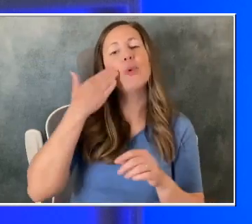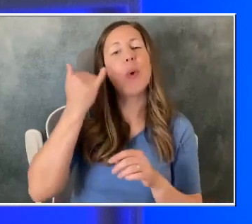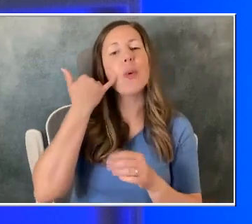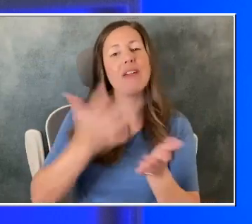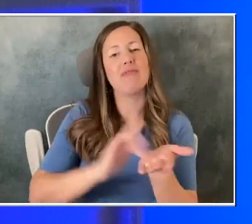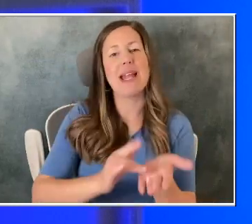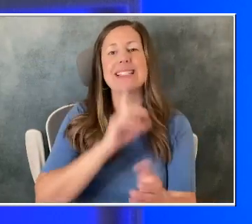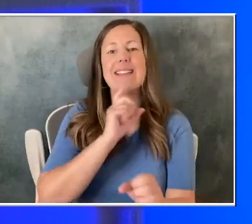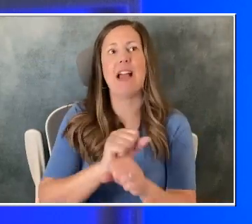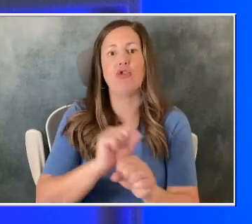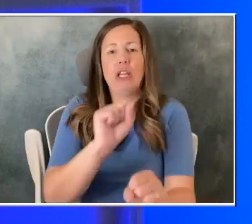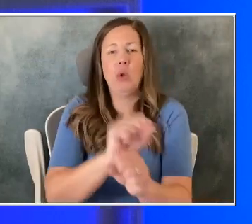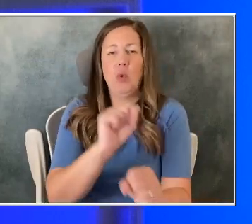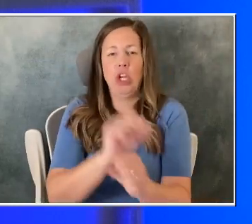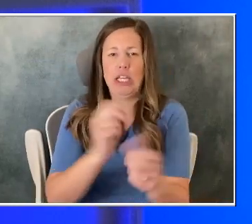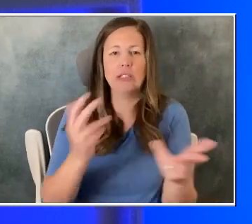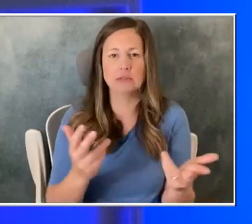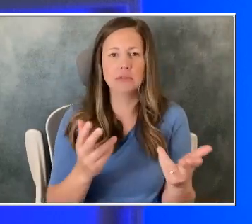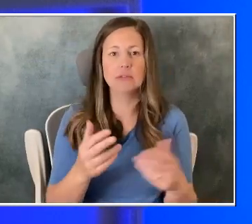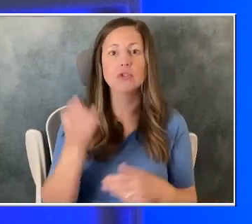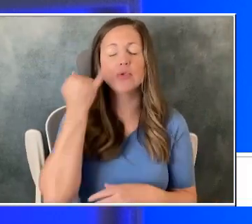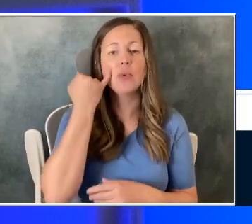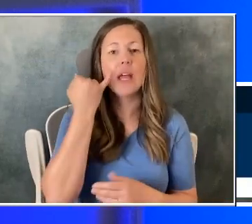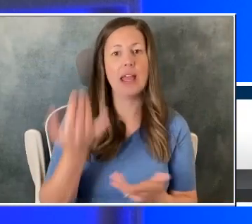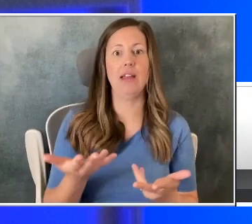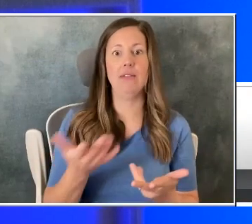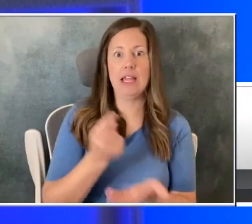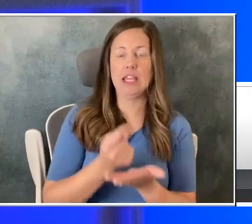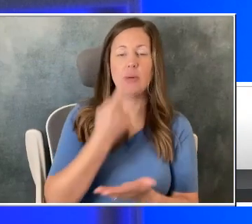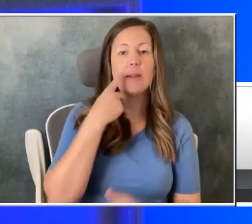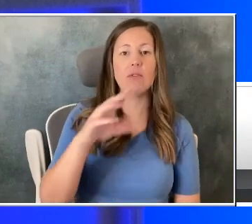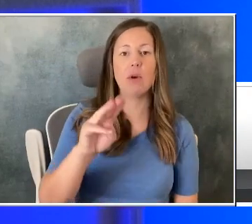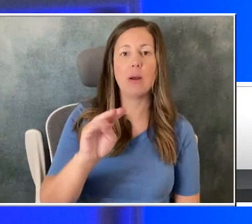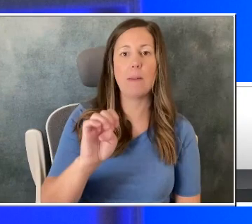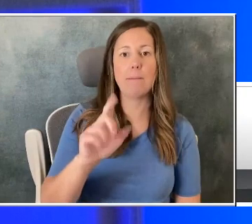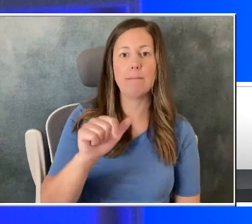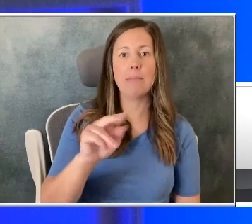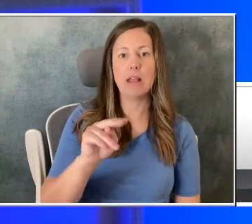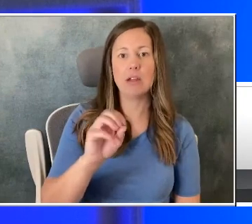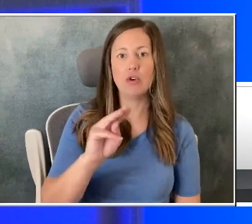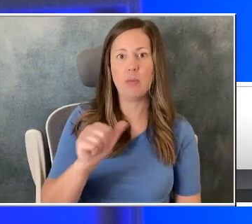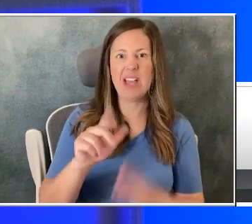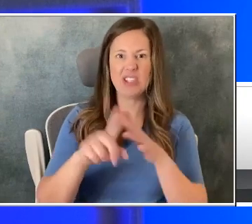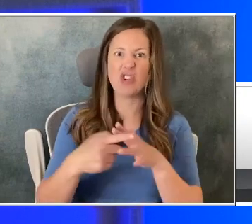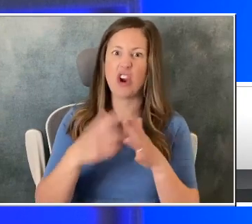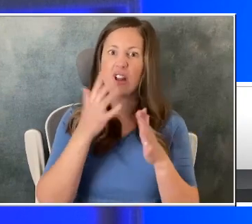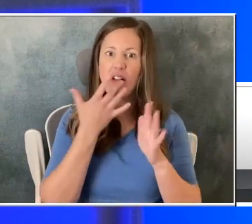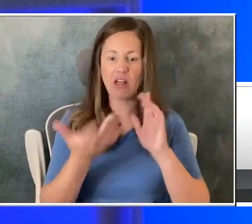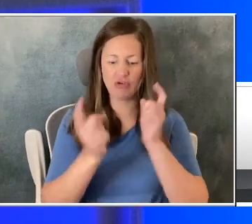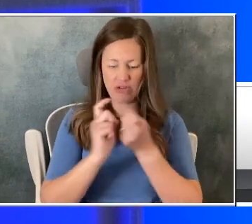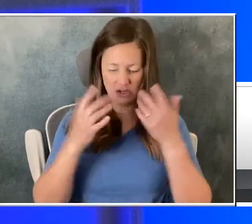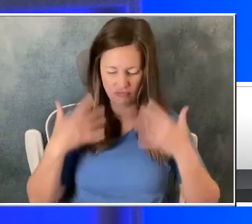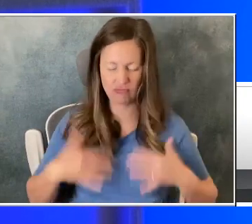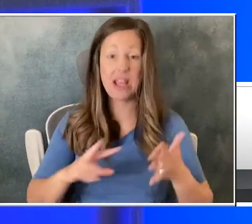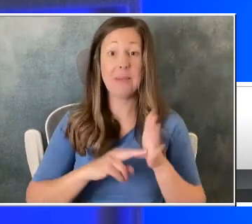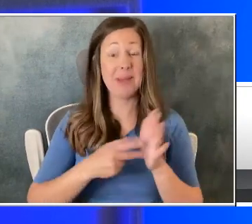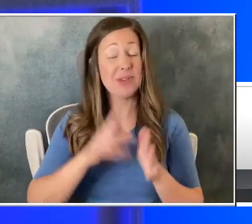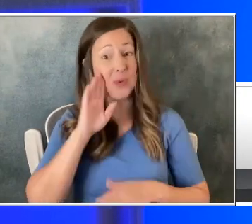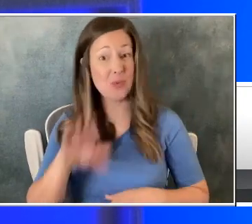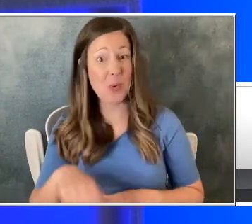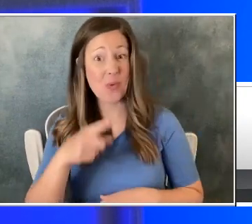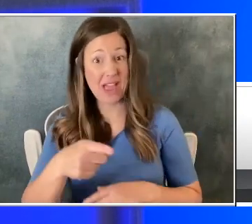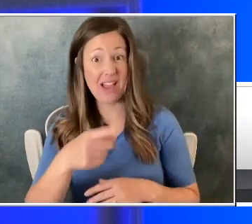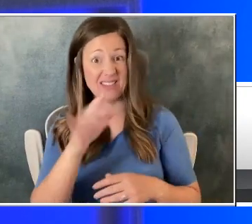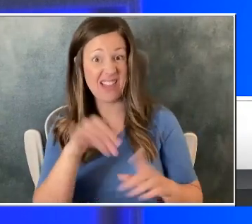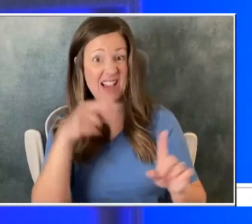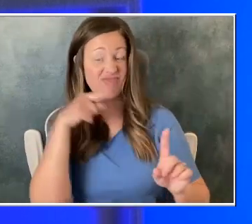you're getting immunotherapy for melanoma and you start losing pigment on your skin. Well, you know that your immune system is targeting your cells that produce pigment. So that gives you an